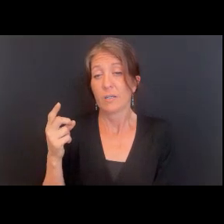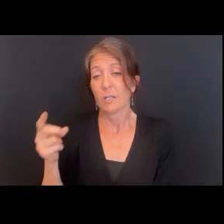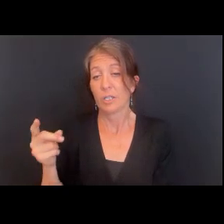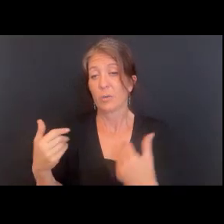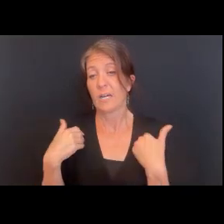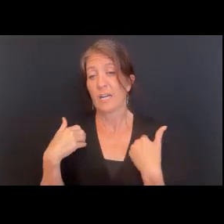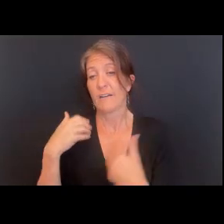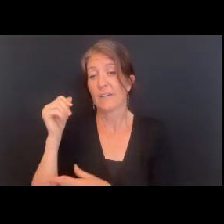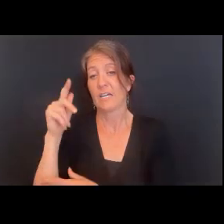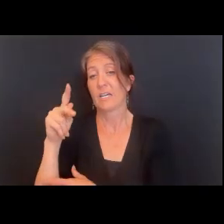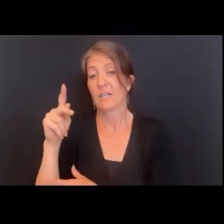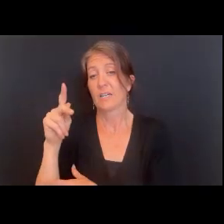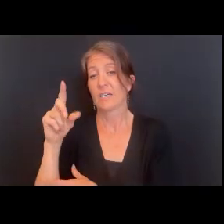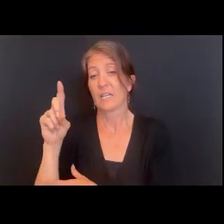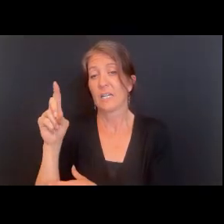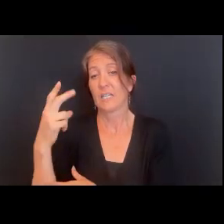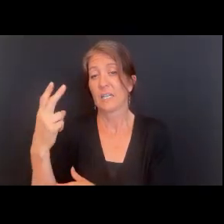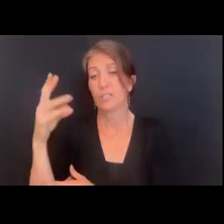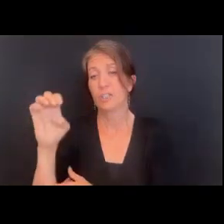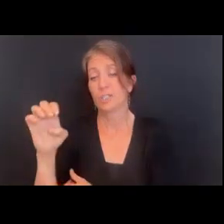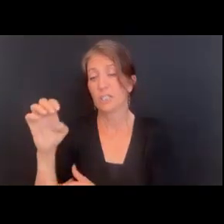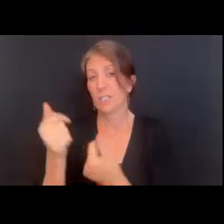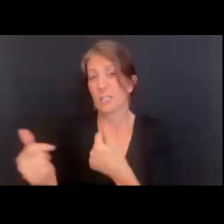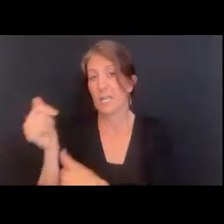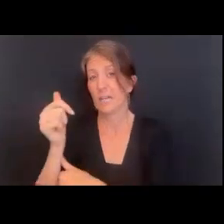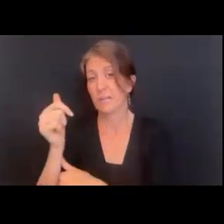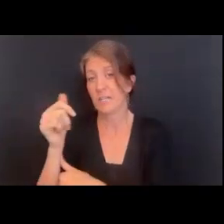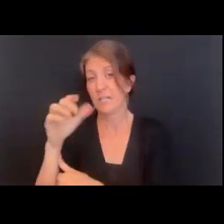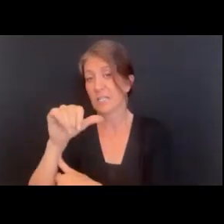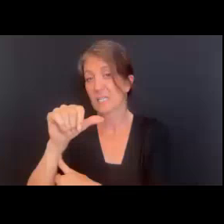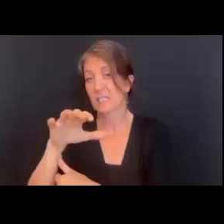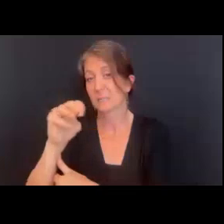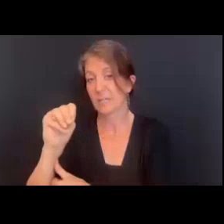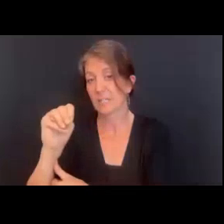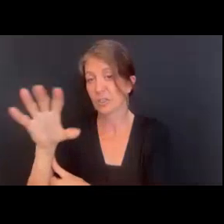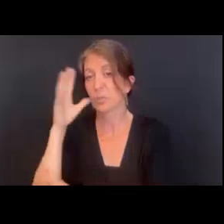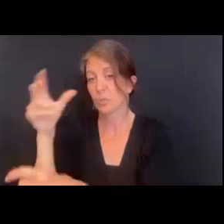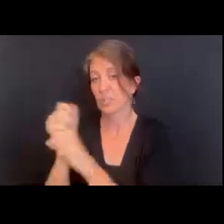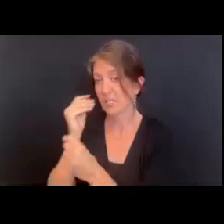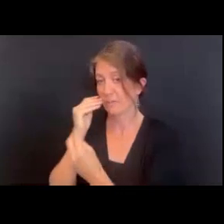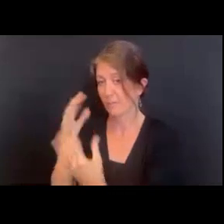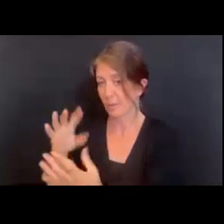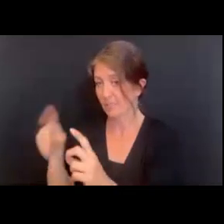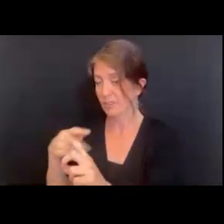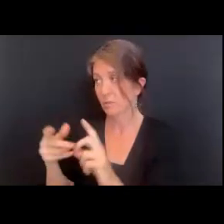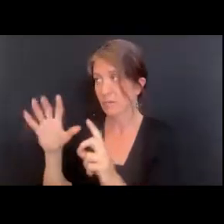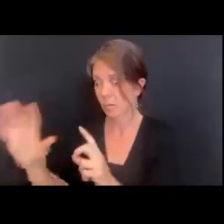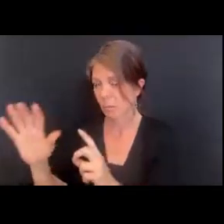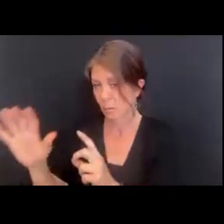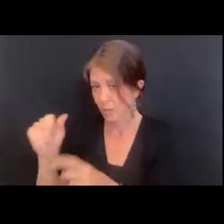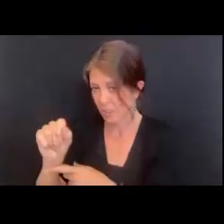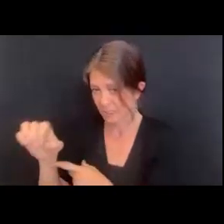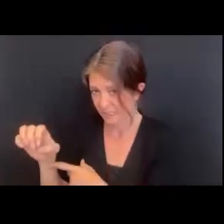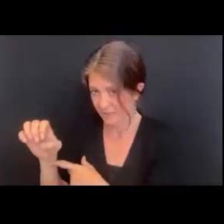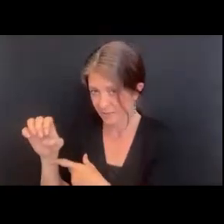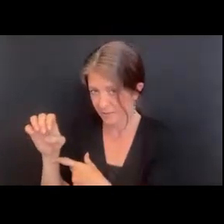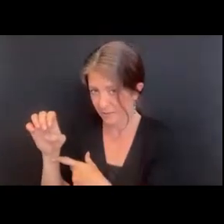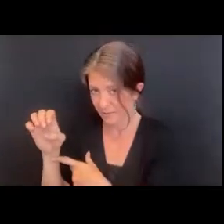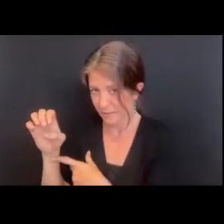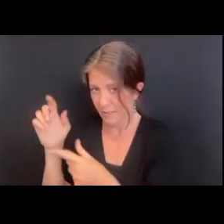case manager will also receive notices and updates from KDHE. The individual or their legal representative must sign the forms that are submitted